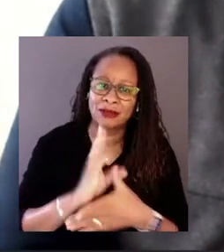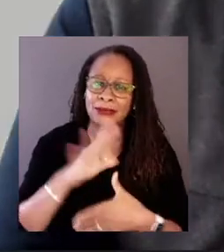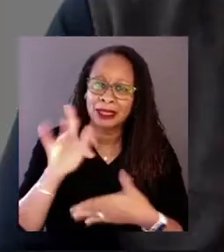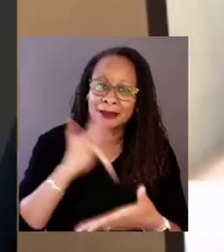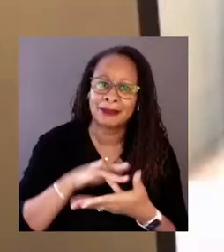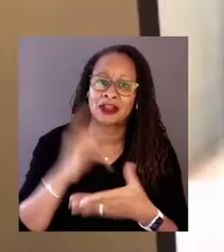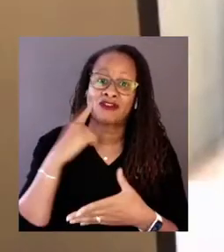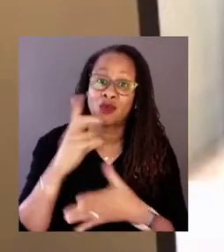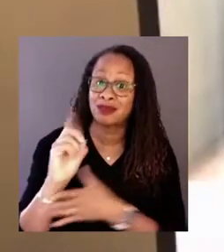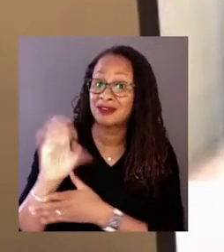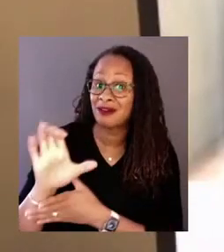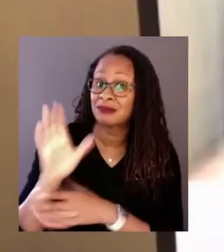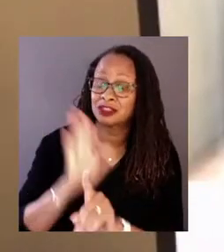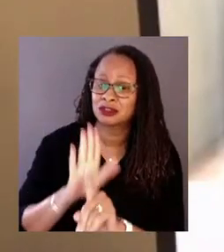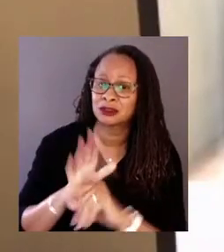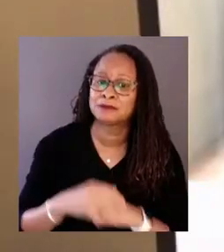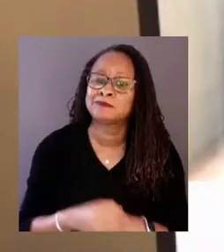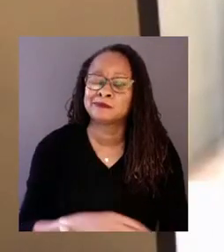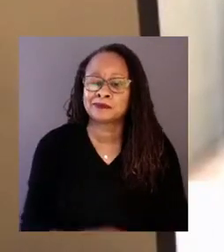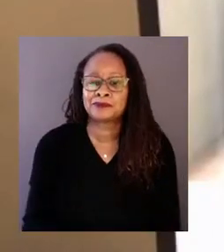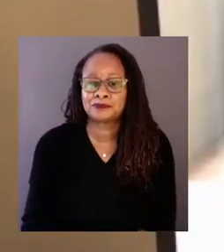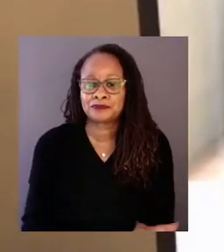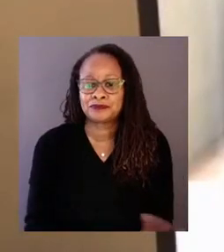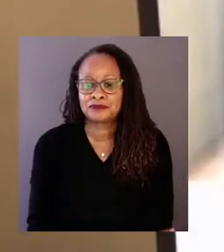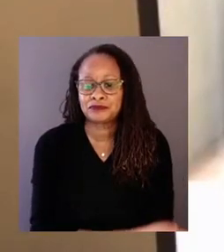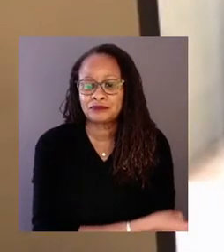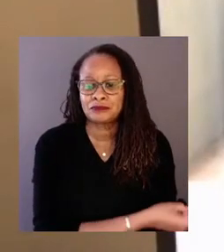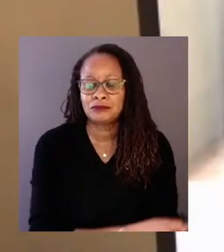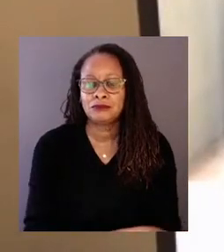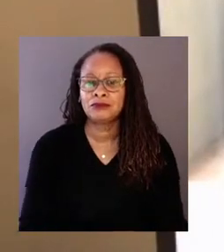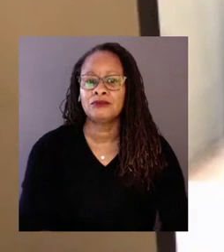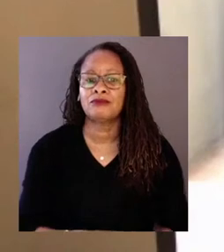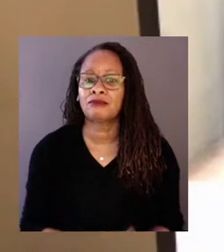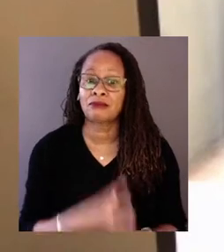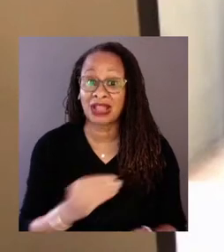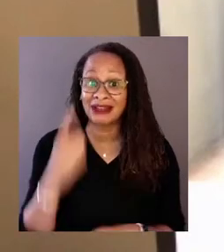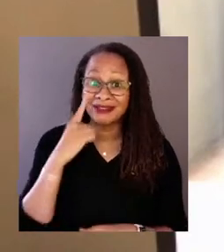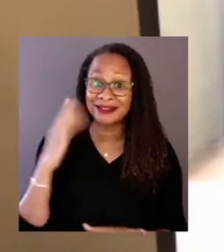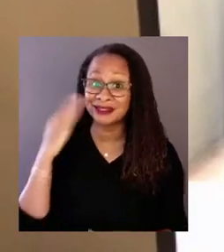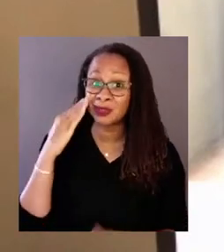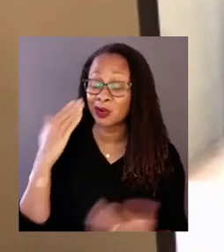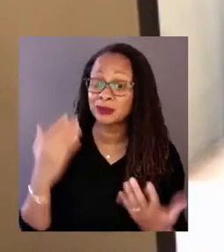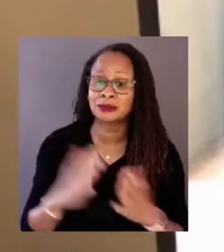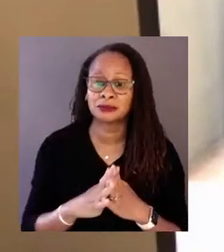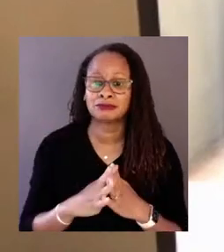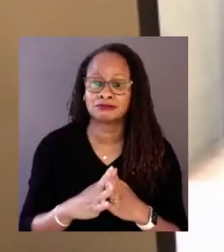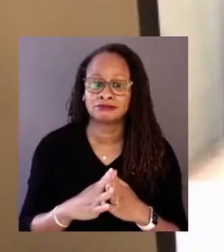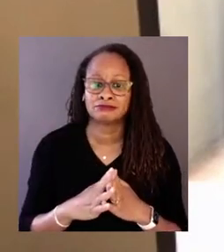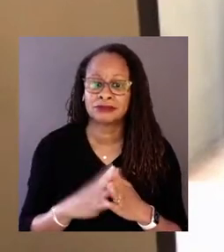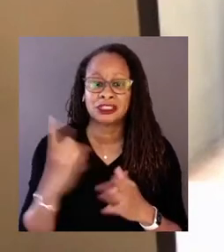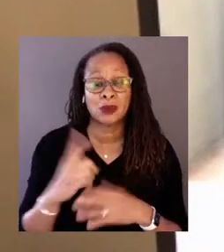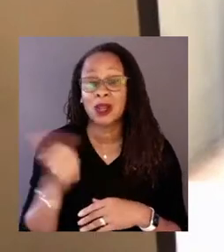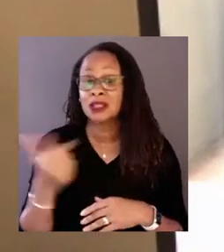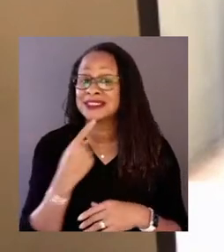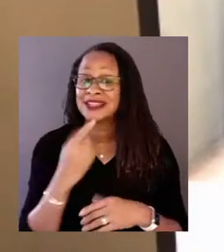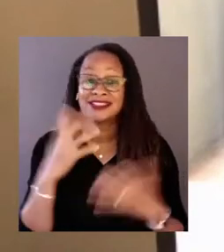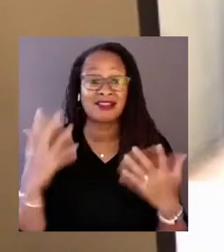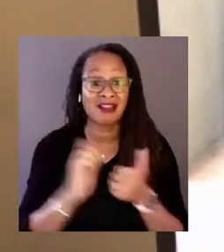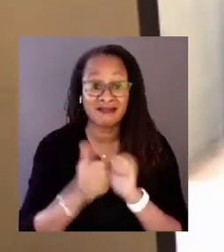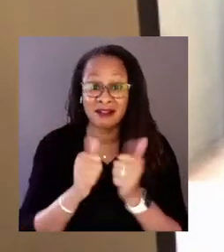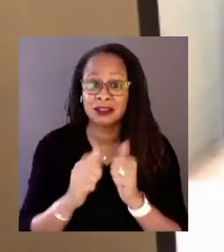documentaries. And I think, you know, it's a lot of competition, but there were some really good